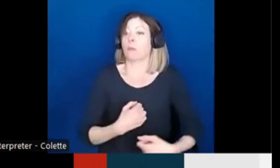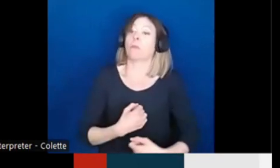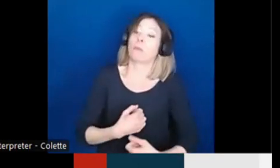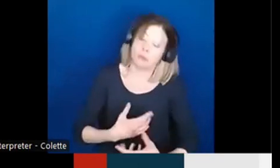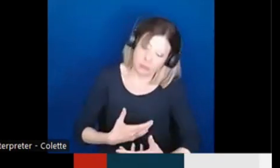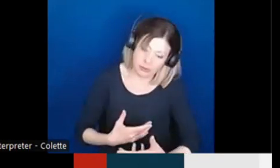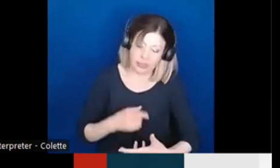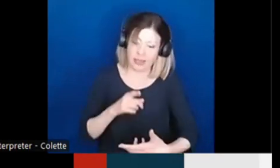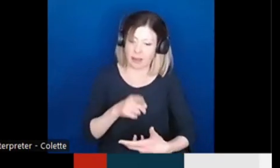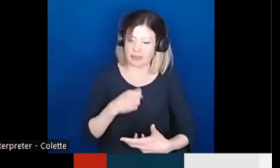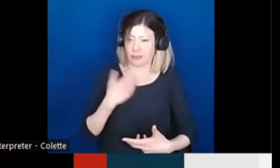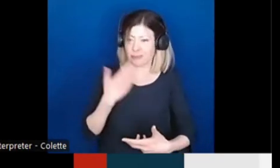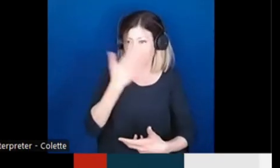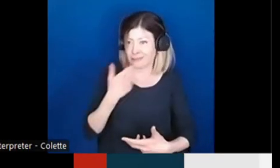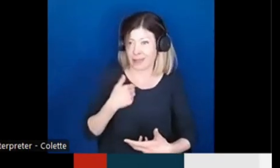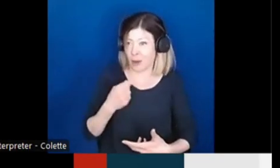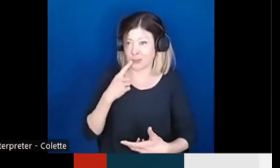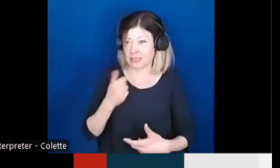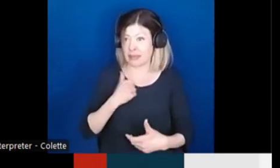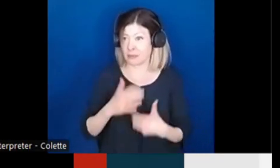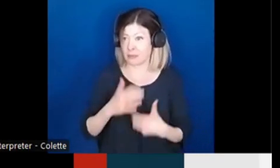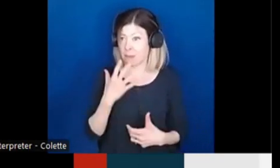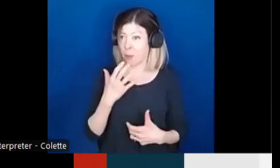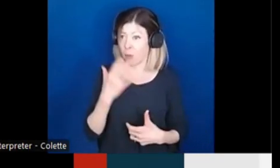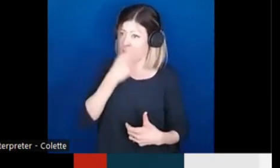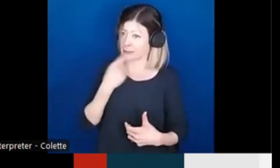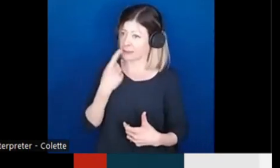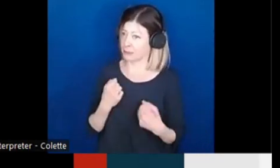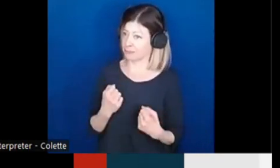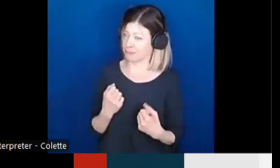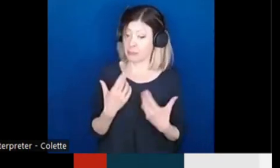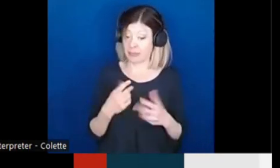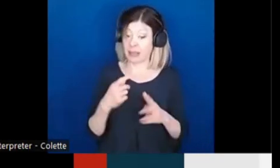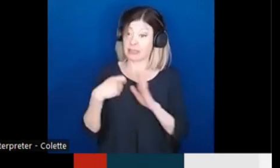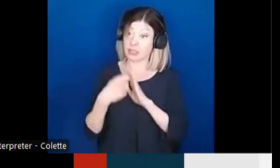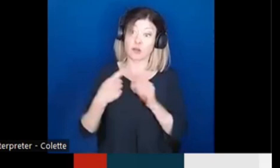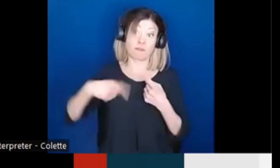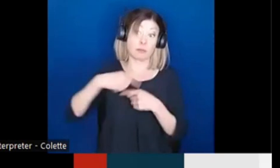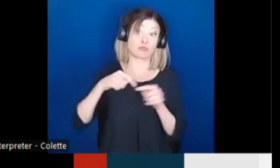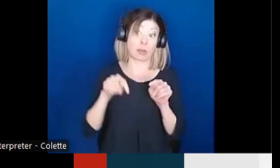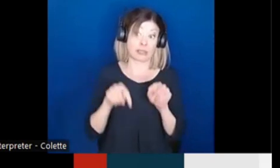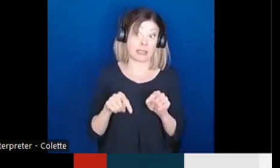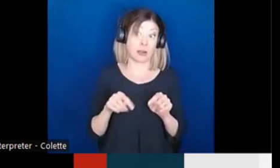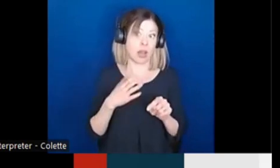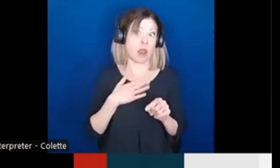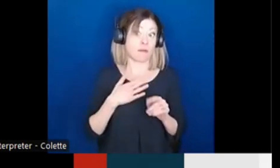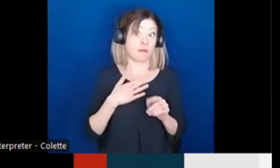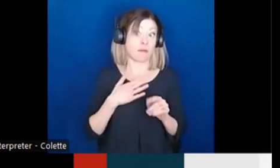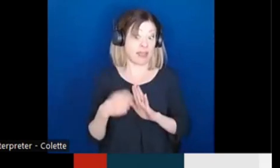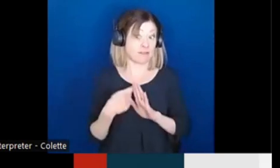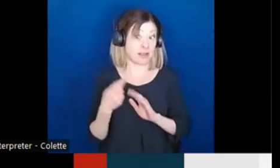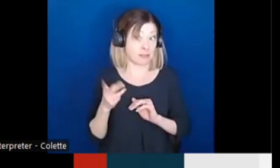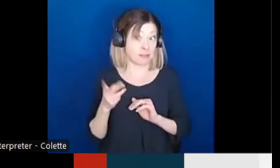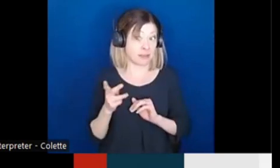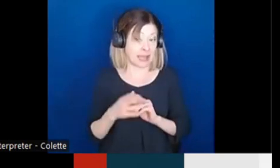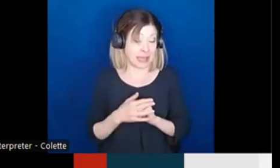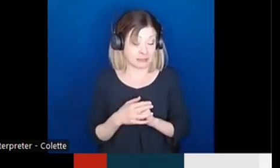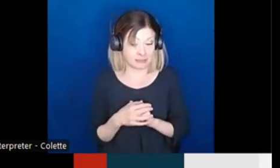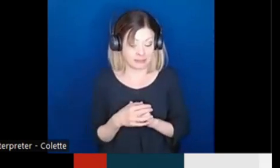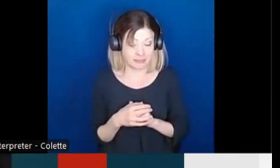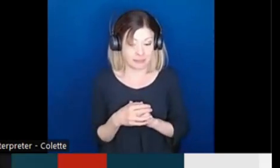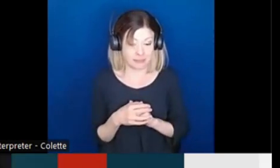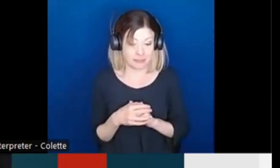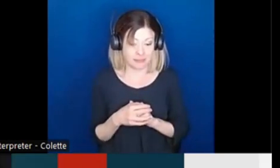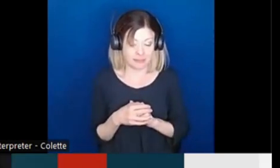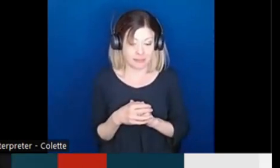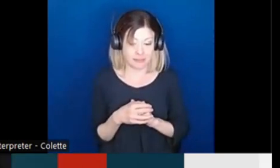you go. That was the first. That was actually filmed around here. We'd love to find that one again. And this is